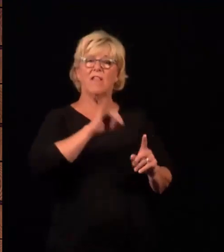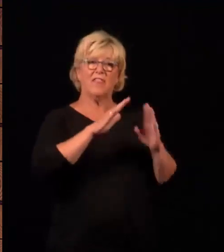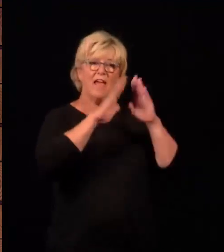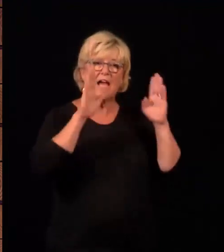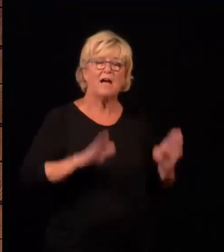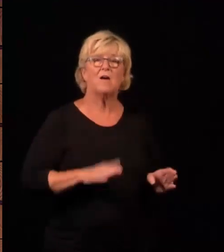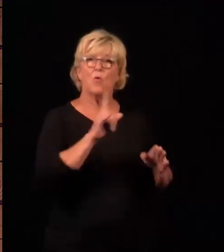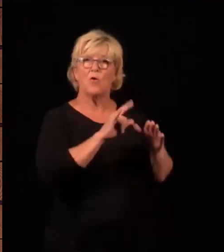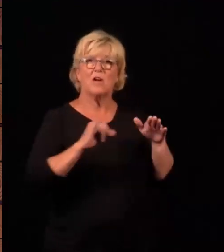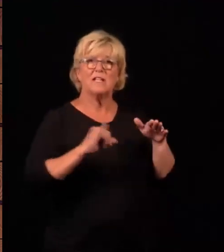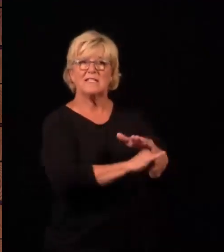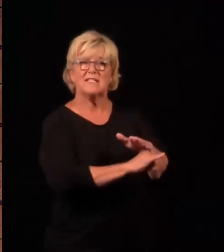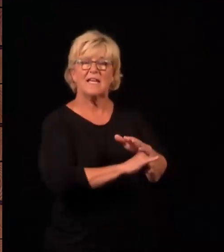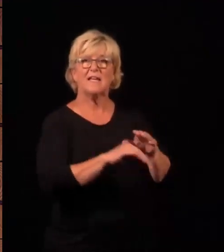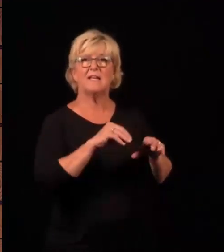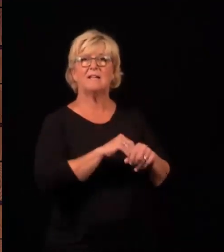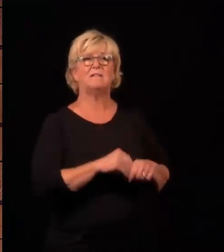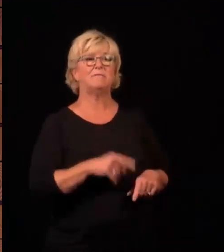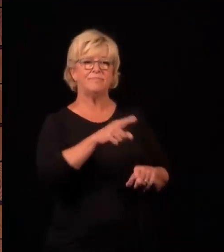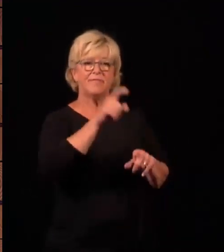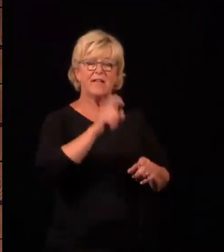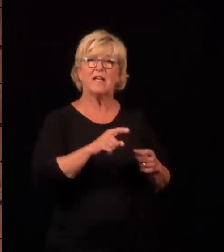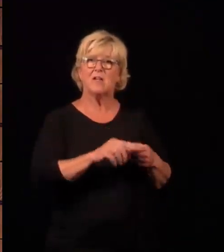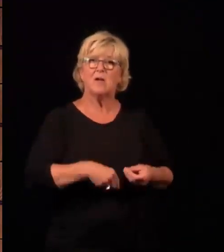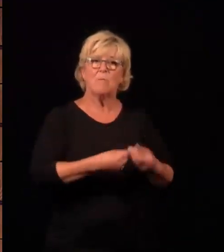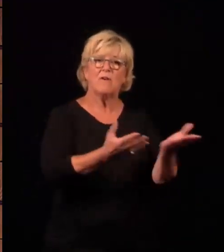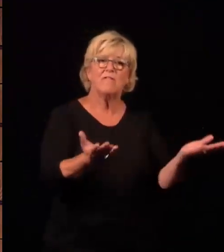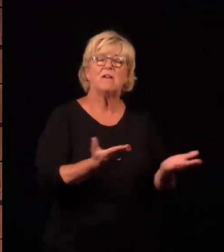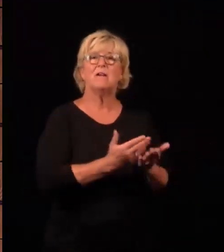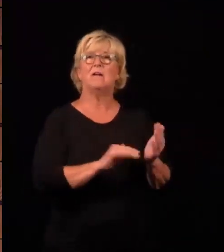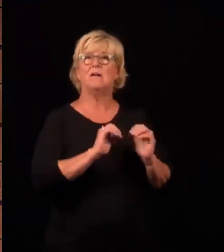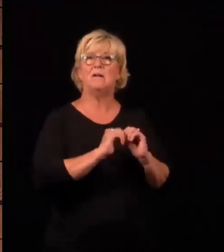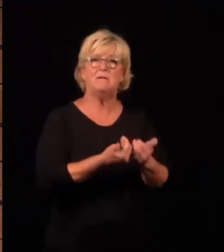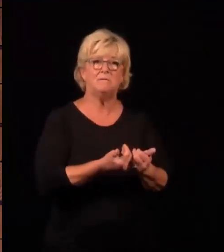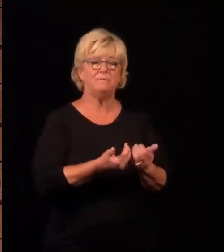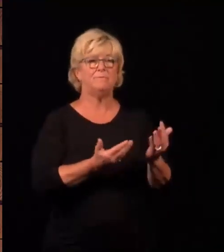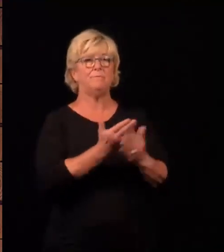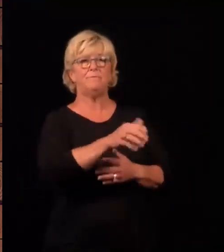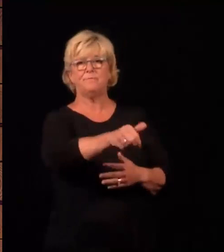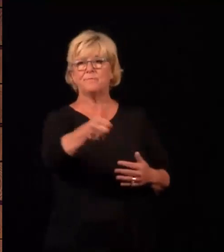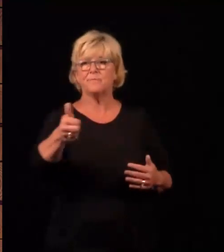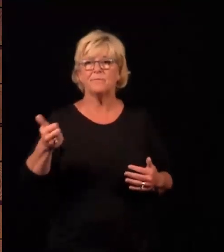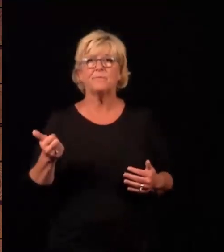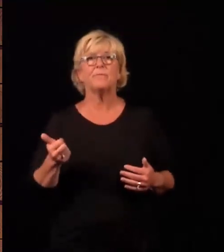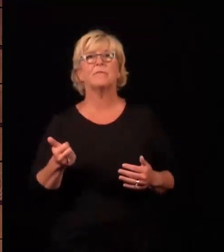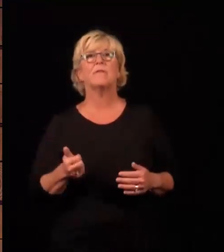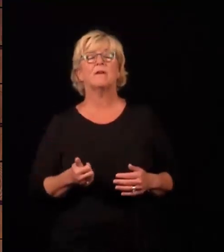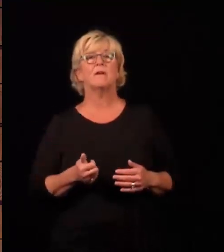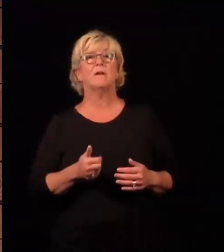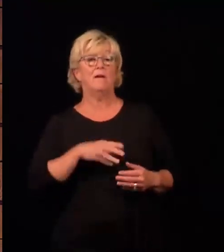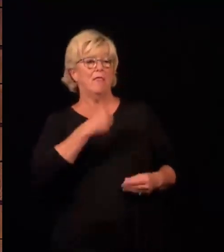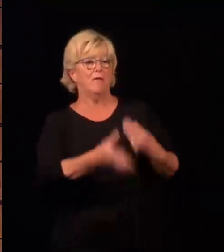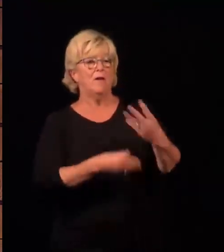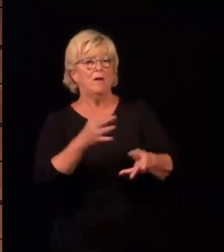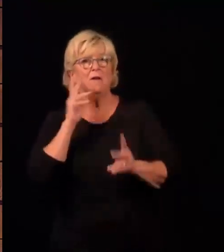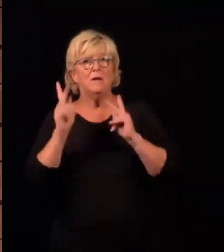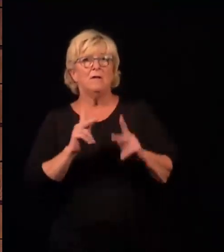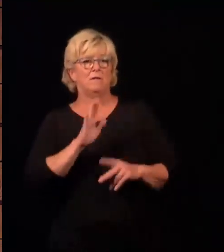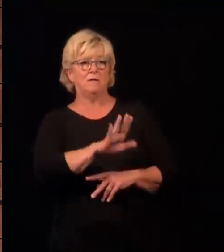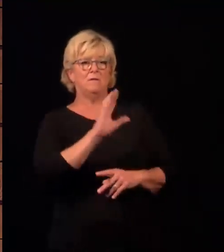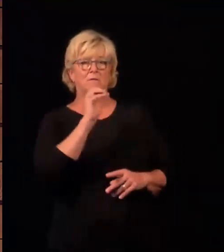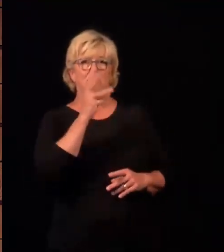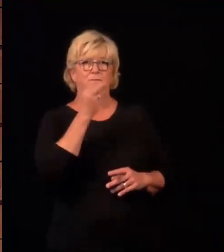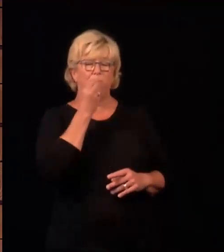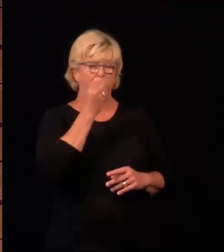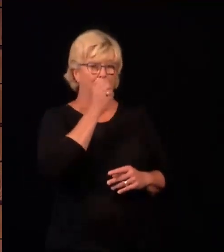that he's arrested in. He has to provide somehow through others, through the generosity of people, his own